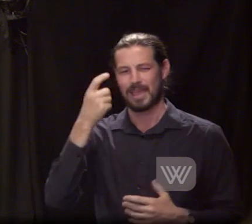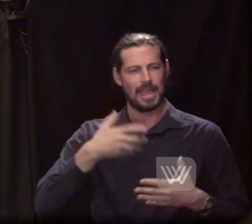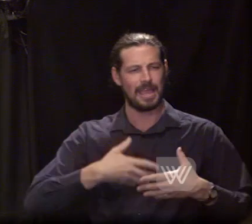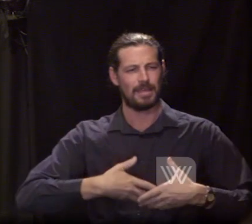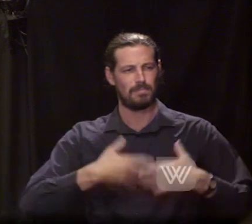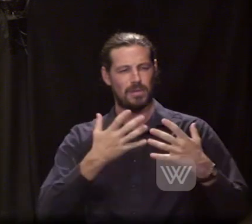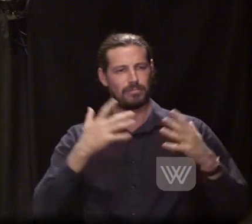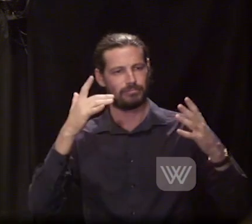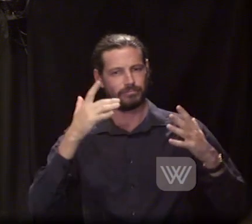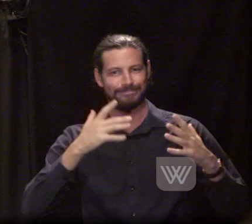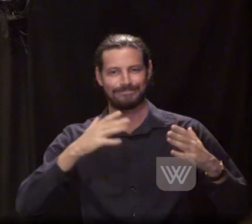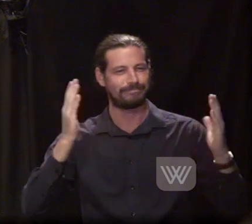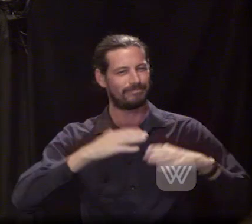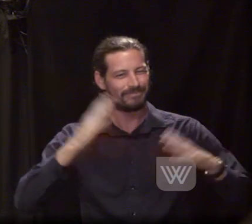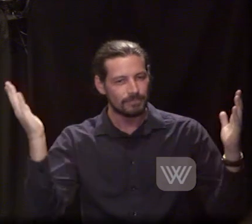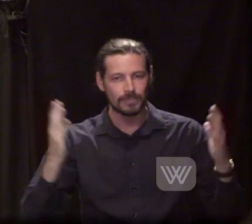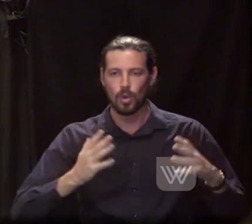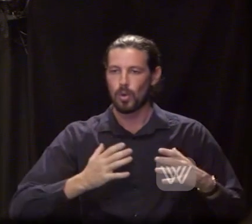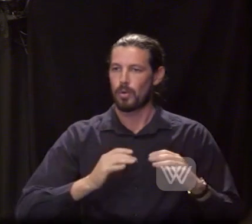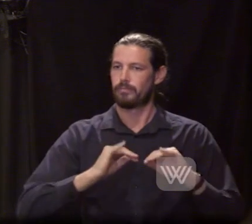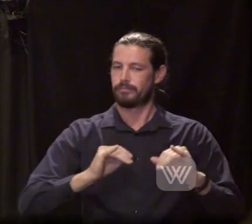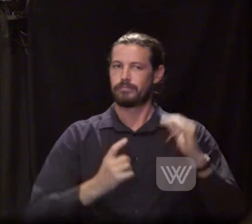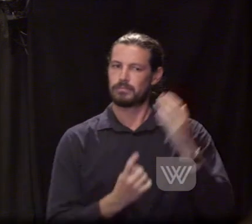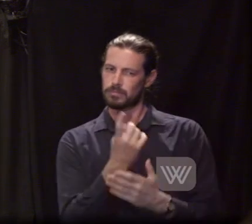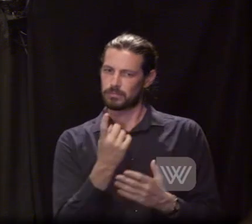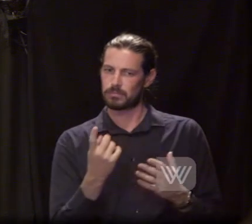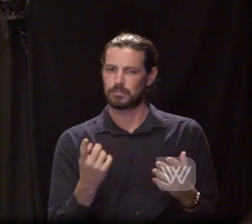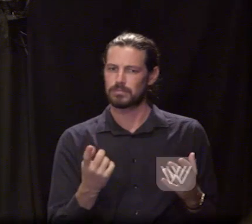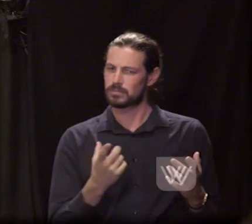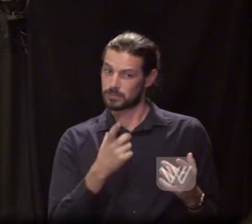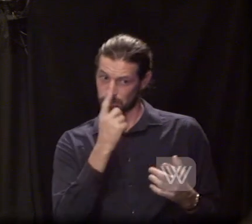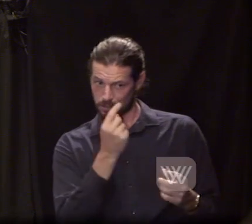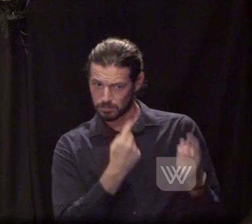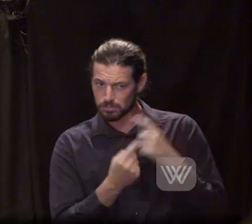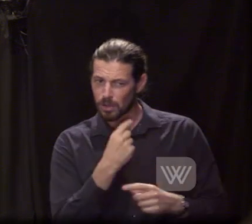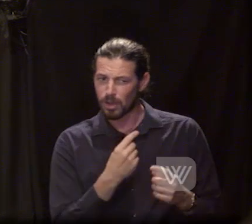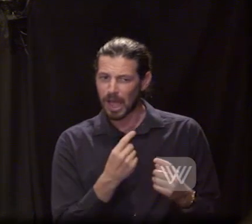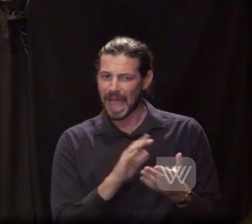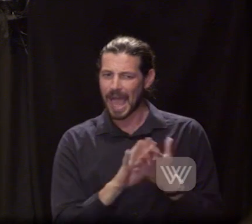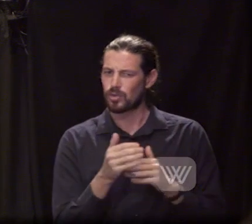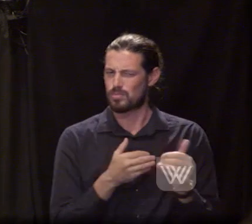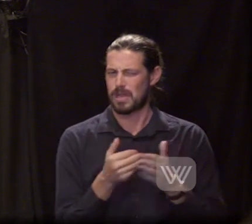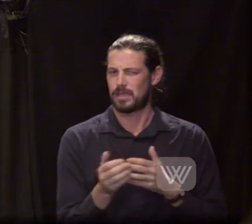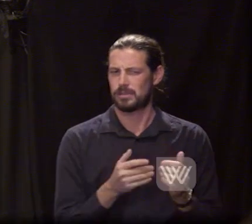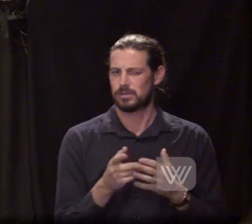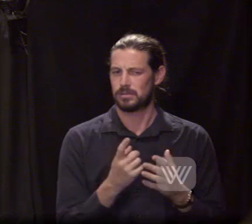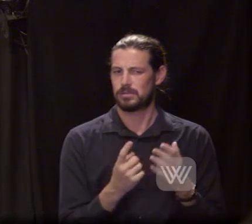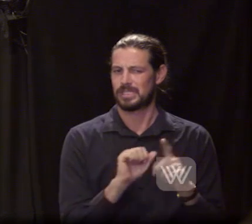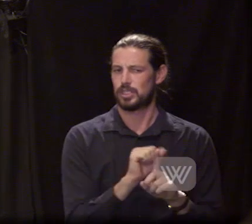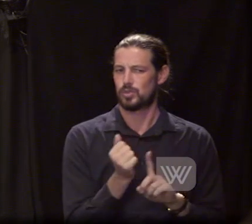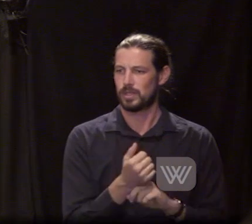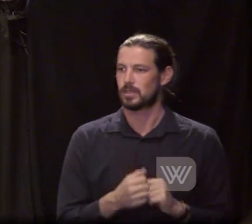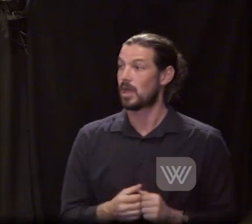blowouts or big events. I mean, how were they managed? How did you, I guess, can you share those tips with us who we very rarely have